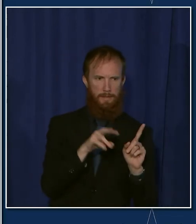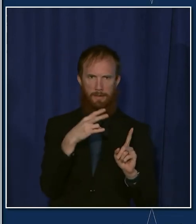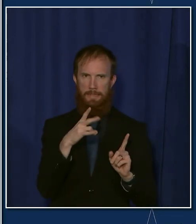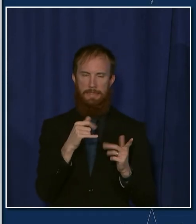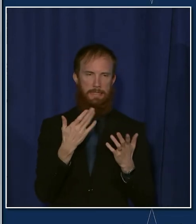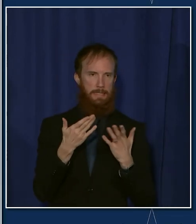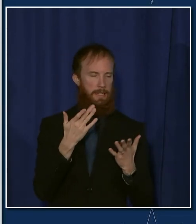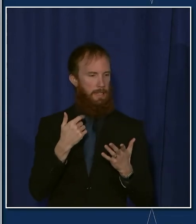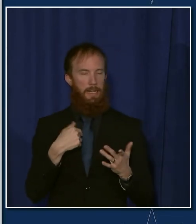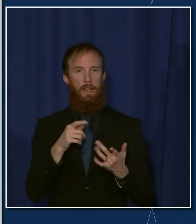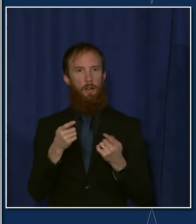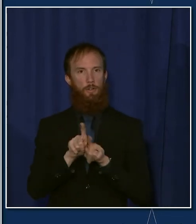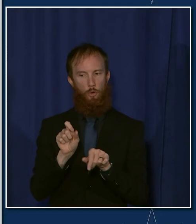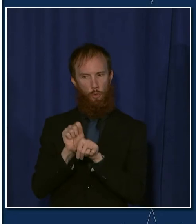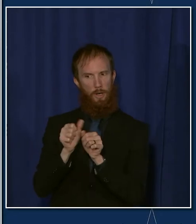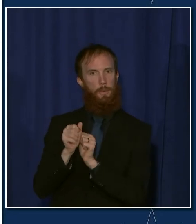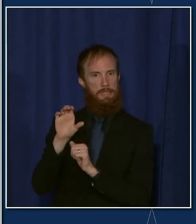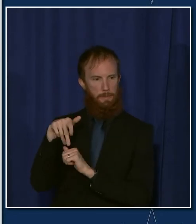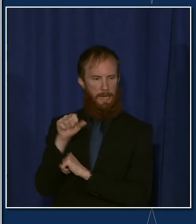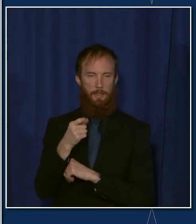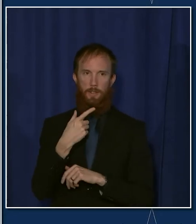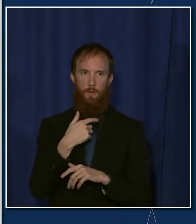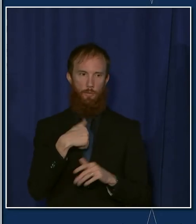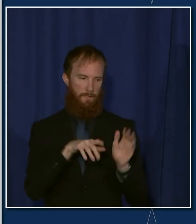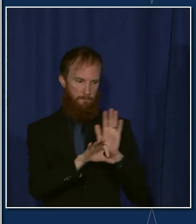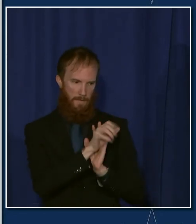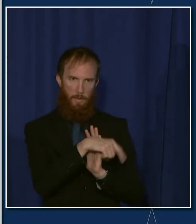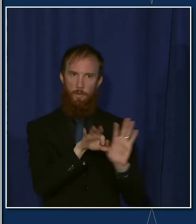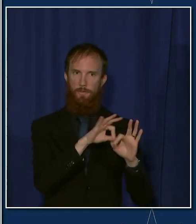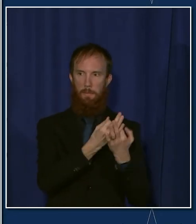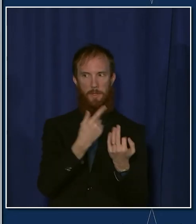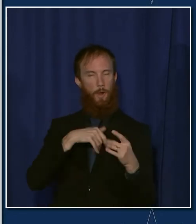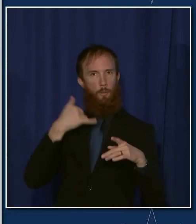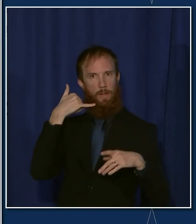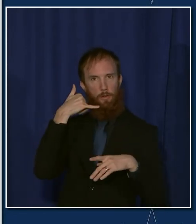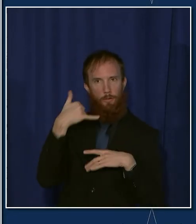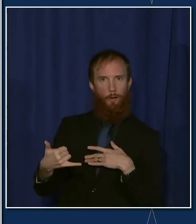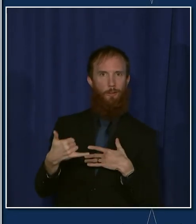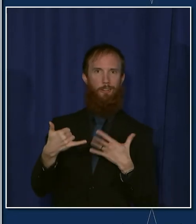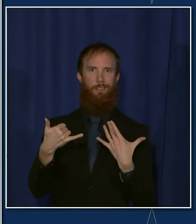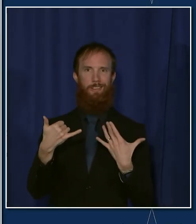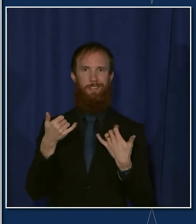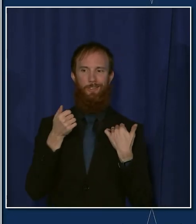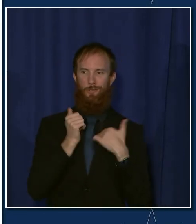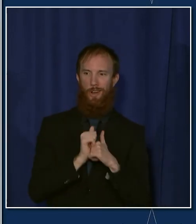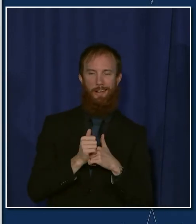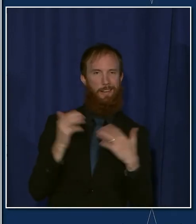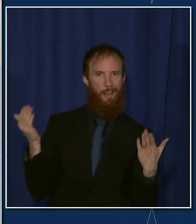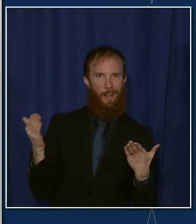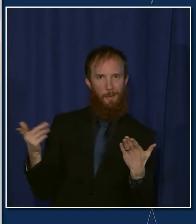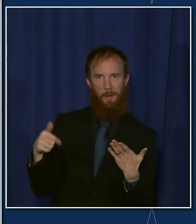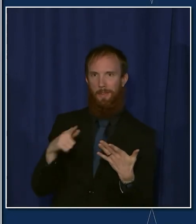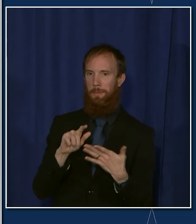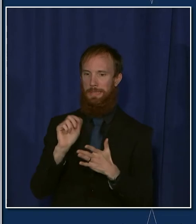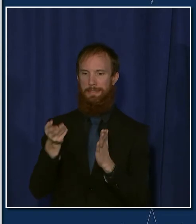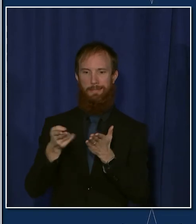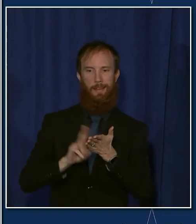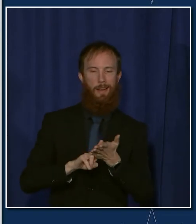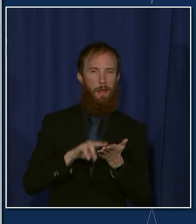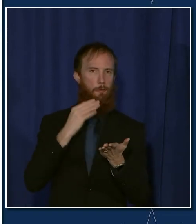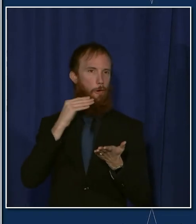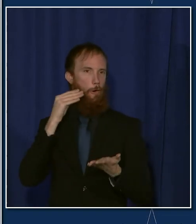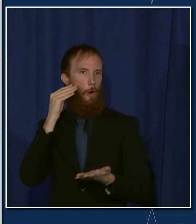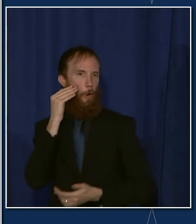CPS, called those families individually, basically, and worked to try to get people signed up for at home or signed up for an